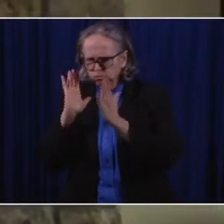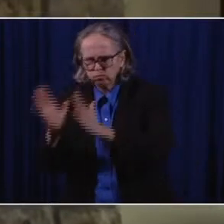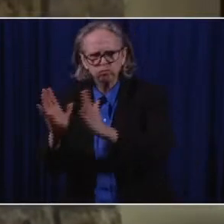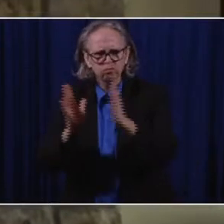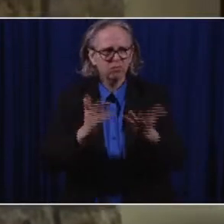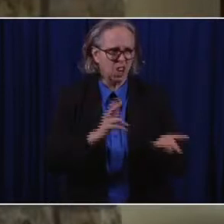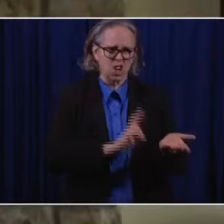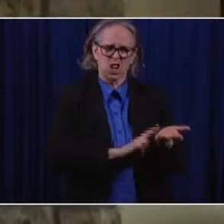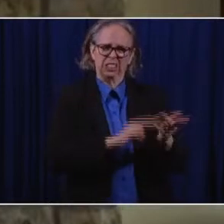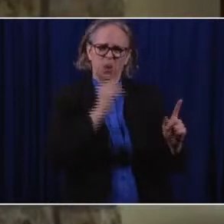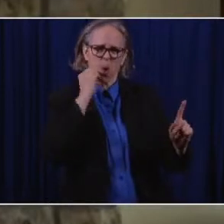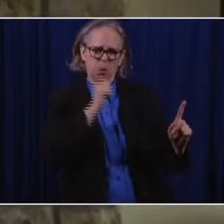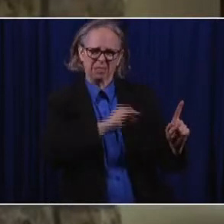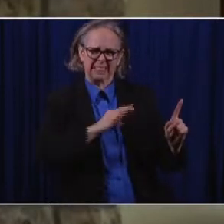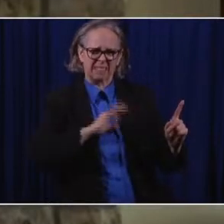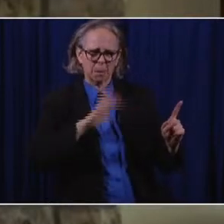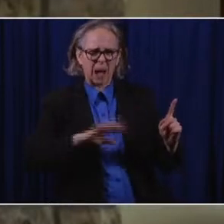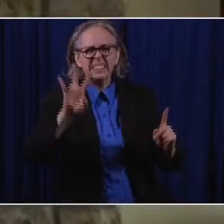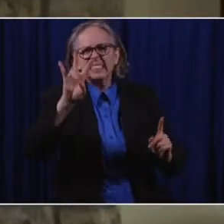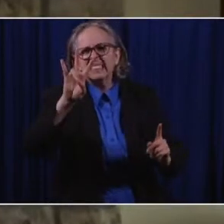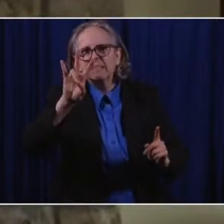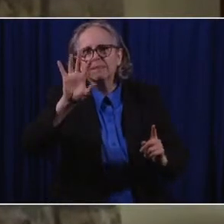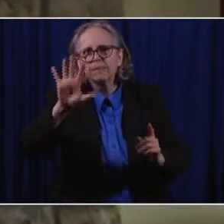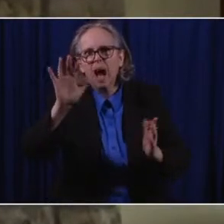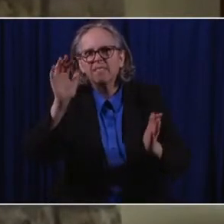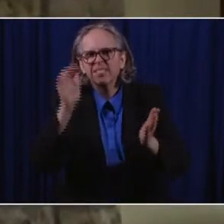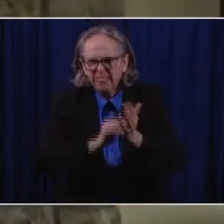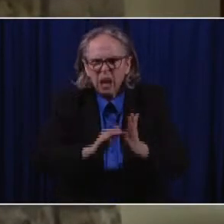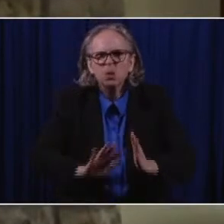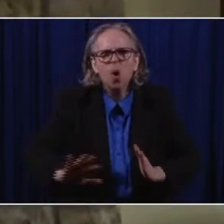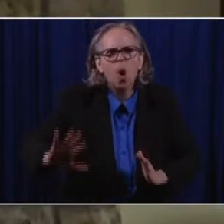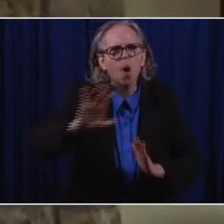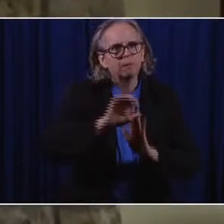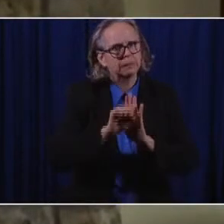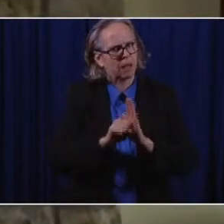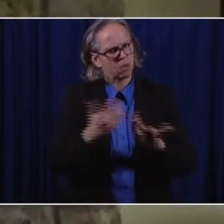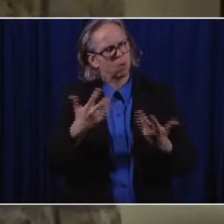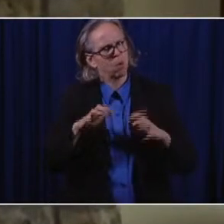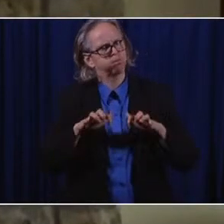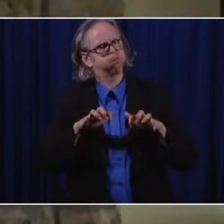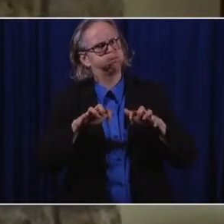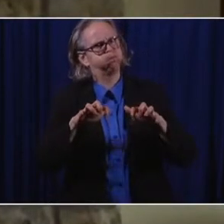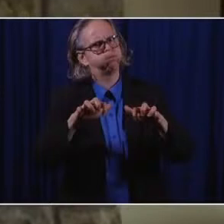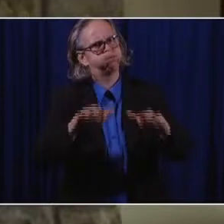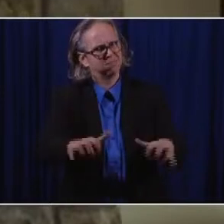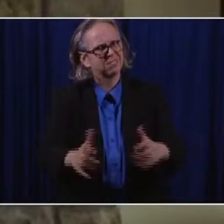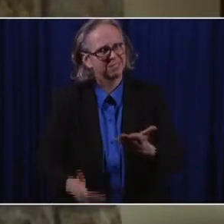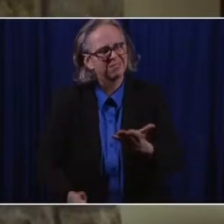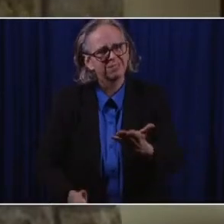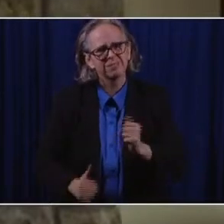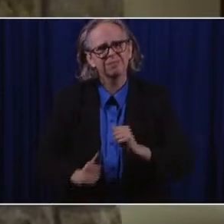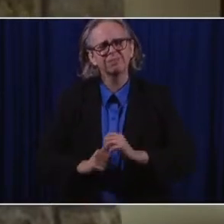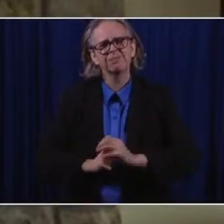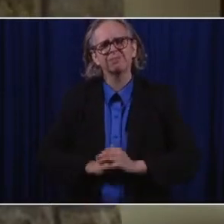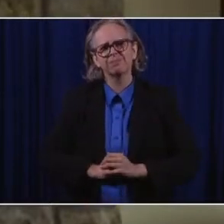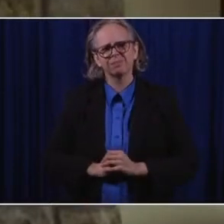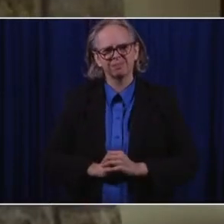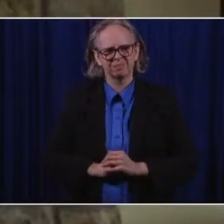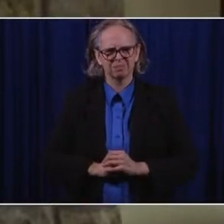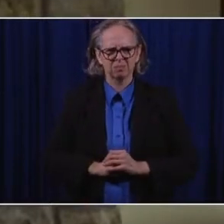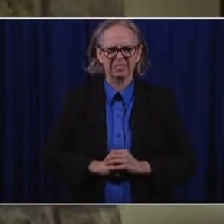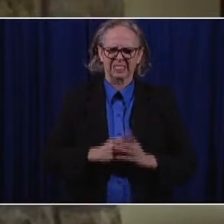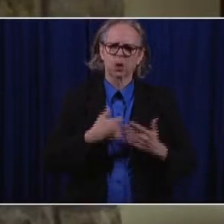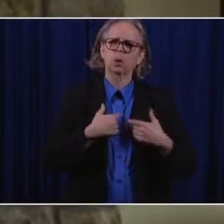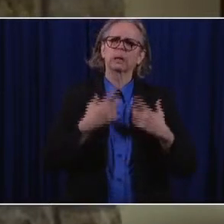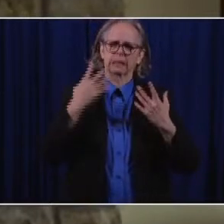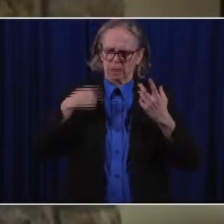So, but the quicker we know, when we know more, we will certainly let you